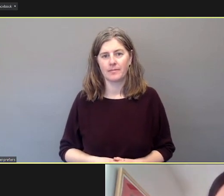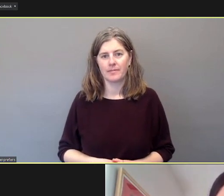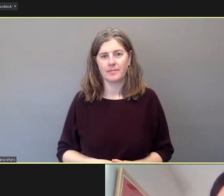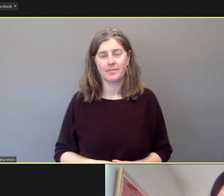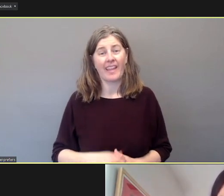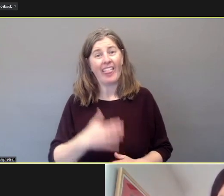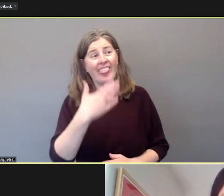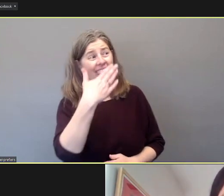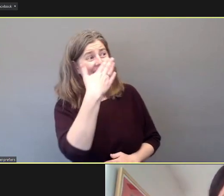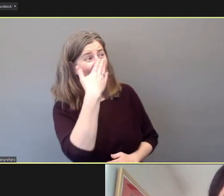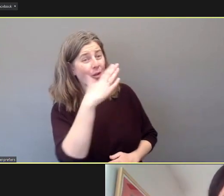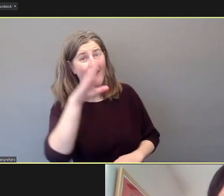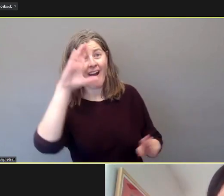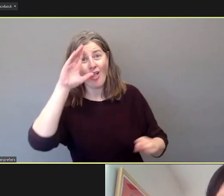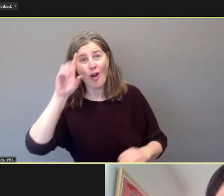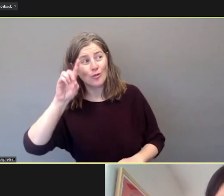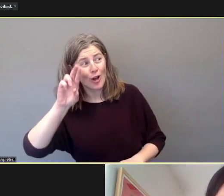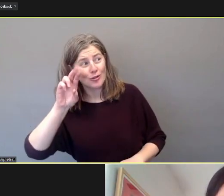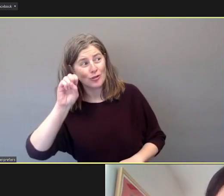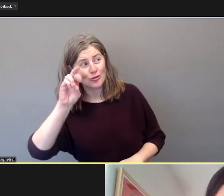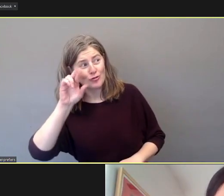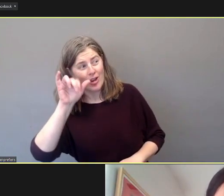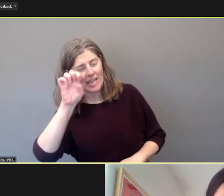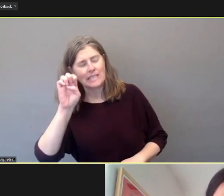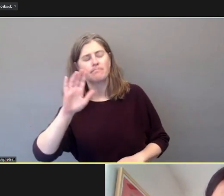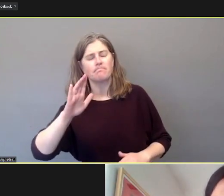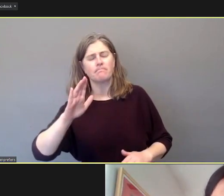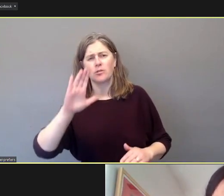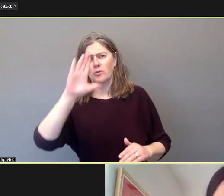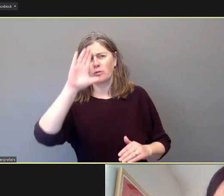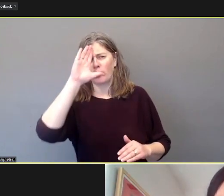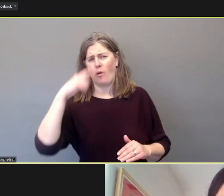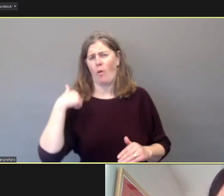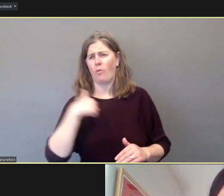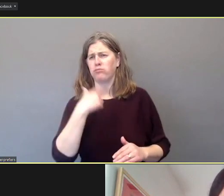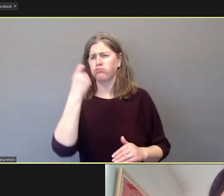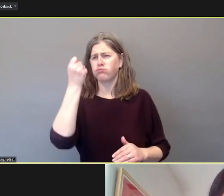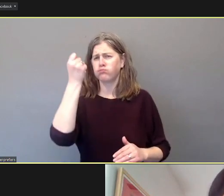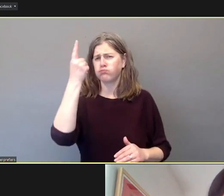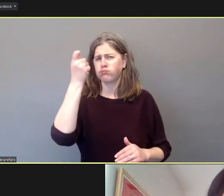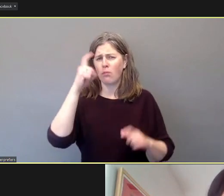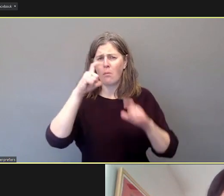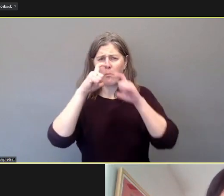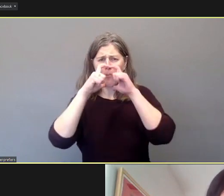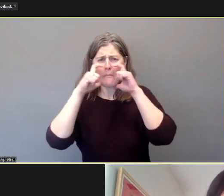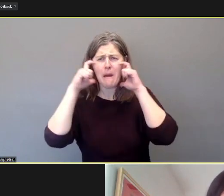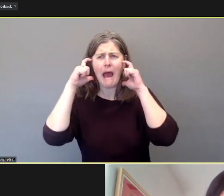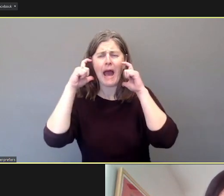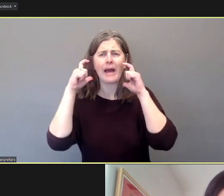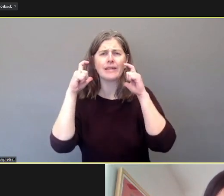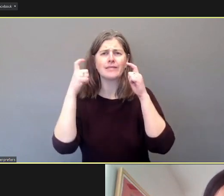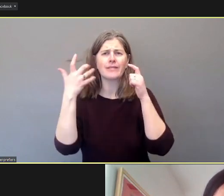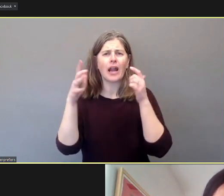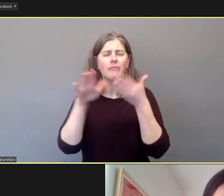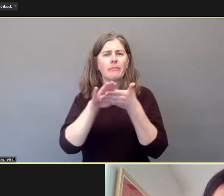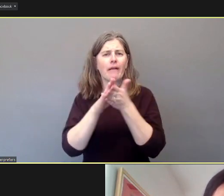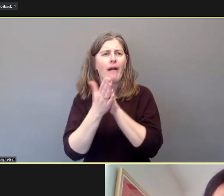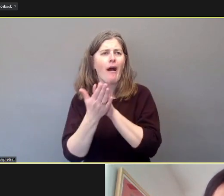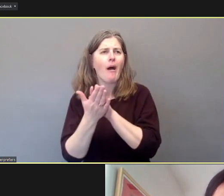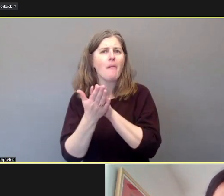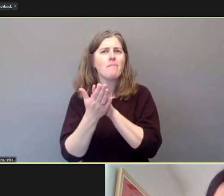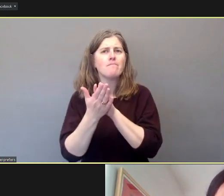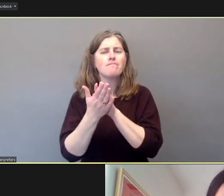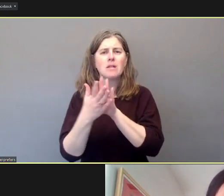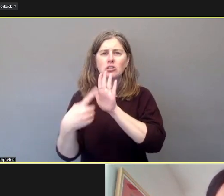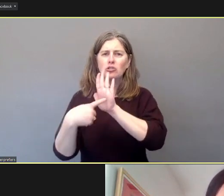Thank you, and hello, Dr. Scrace. We all understand how masks have kind of become this this symbol